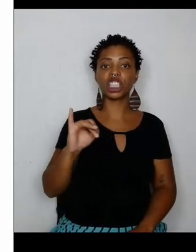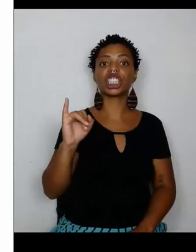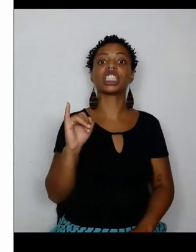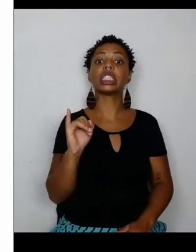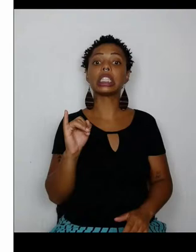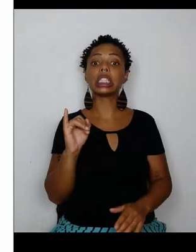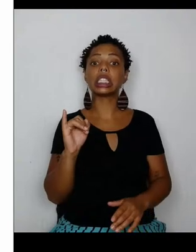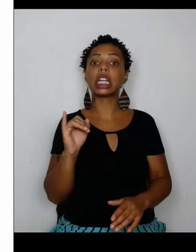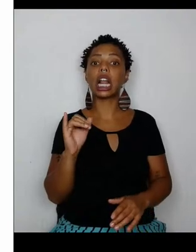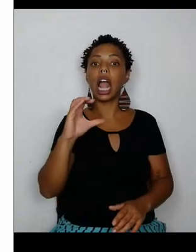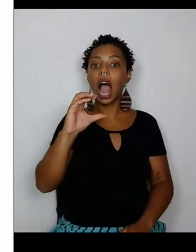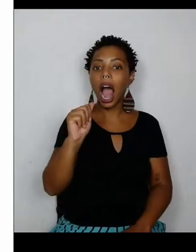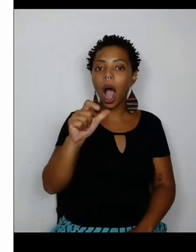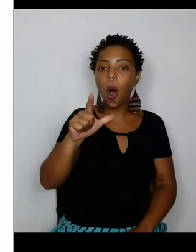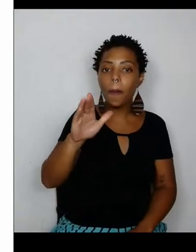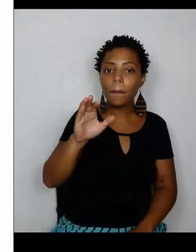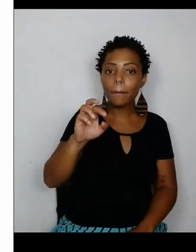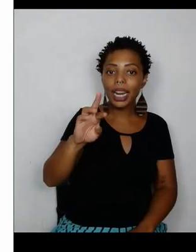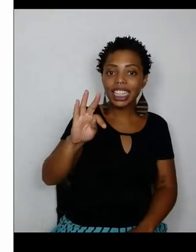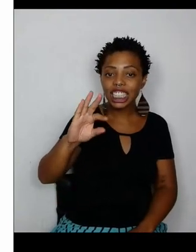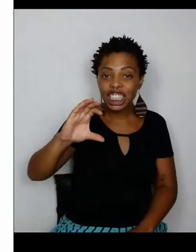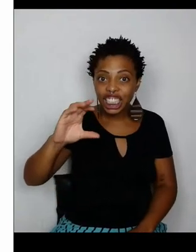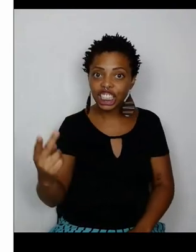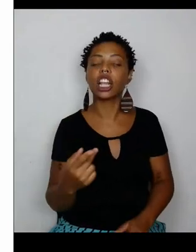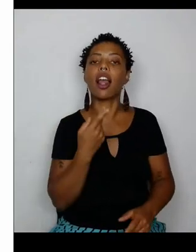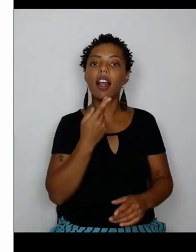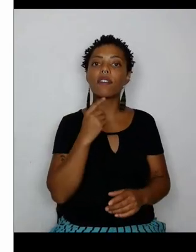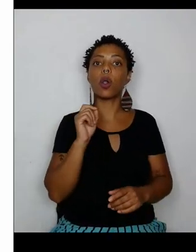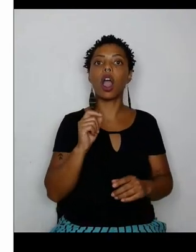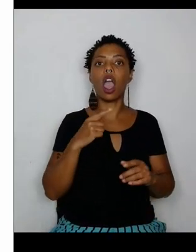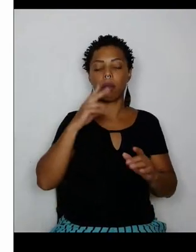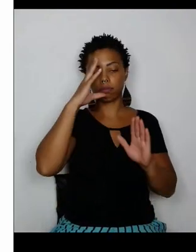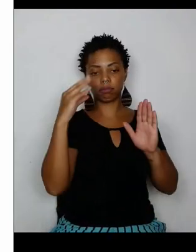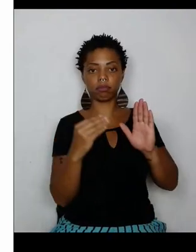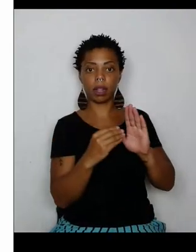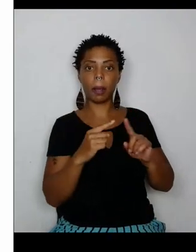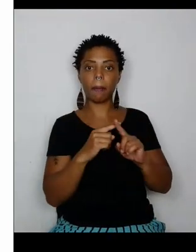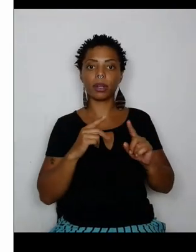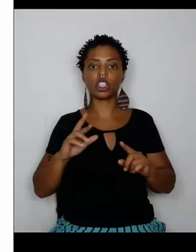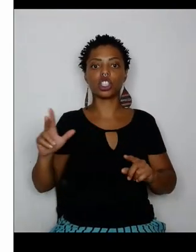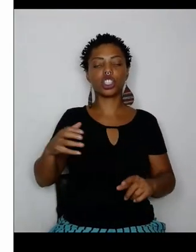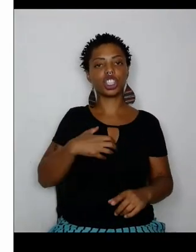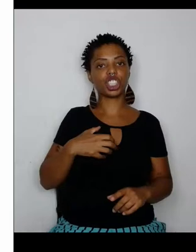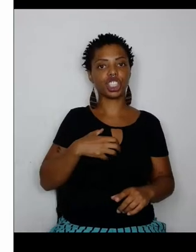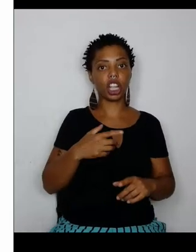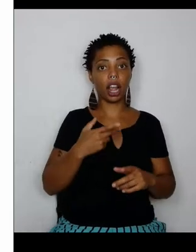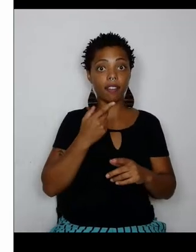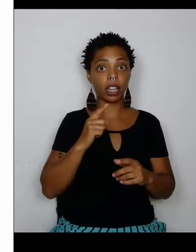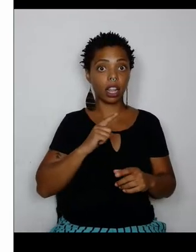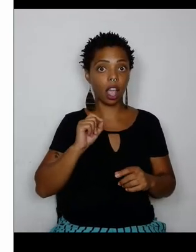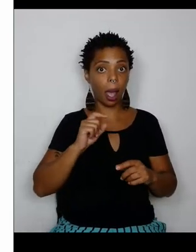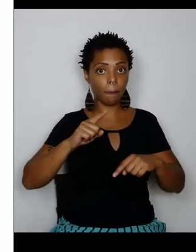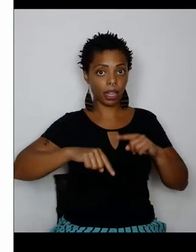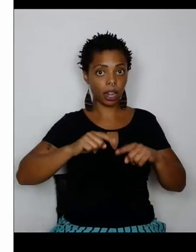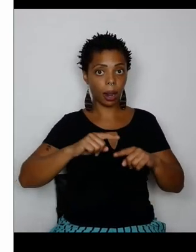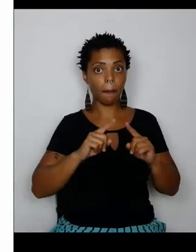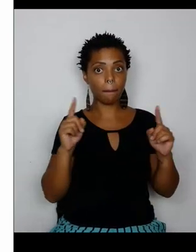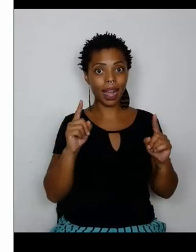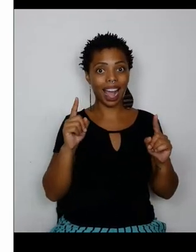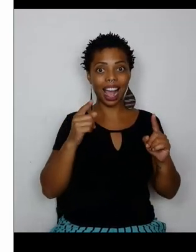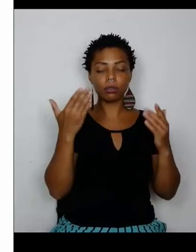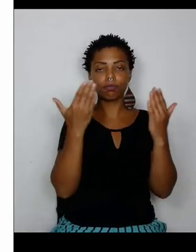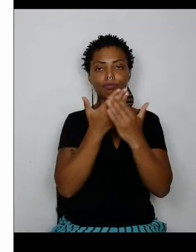his materiality but the invisibility of his labor united ostensibly the painting's seamless illusionism created an akira